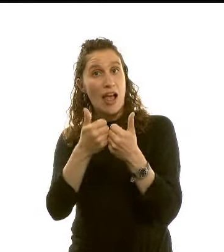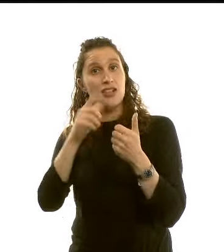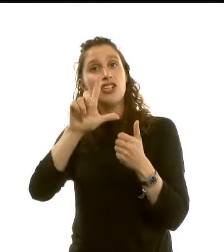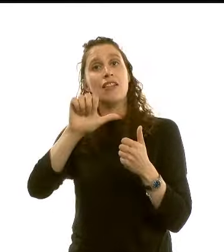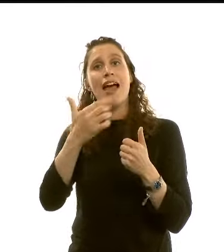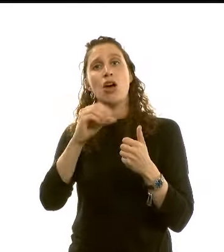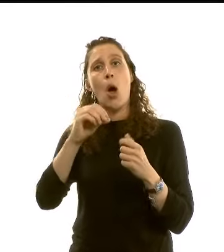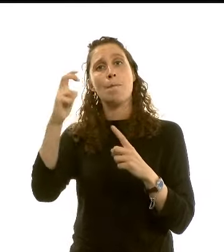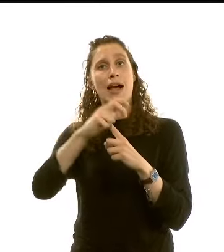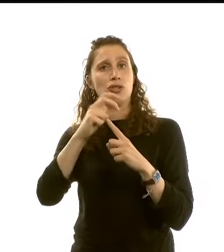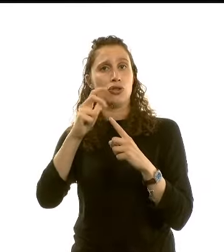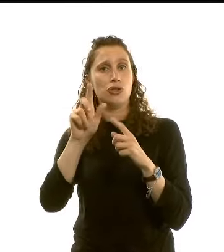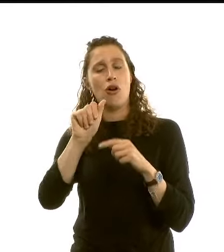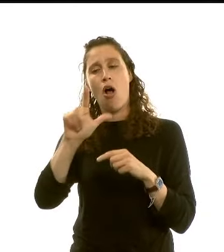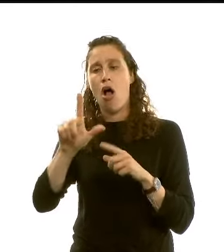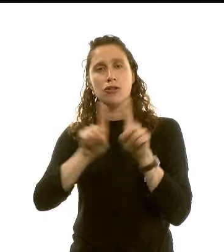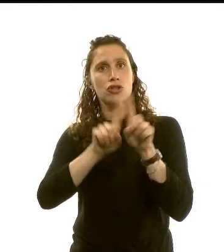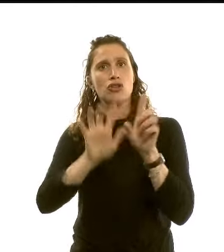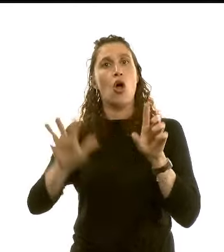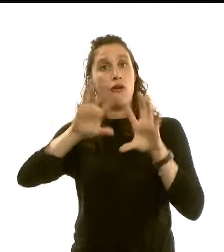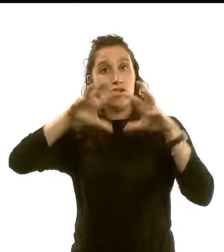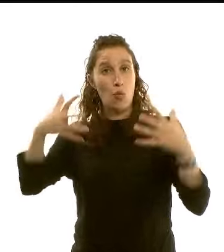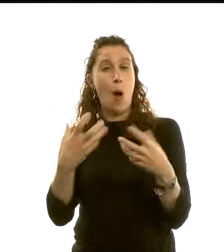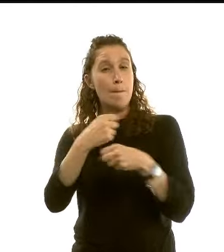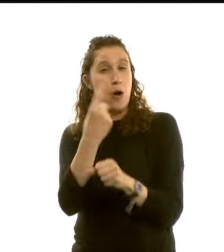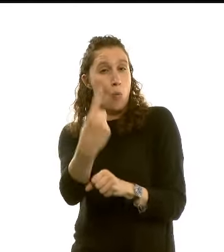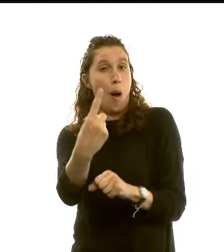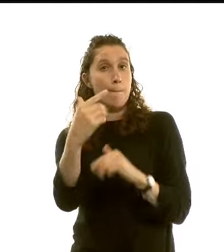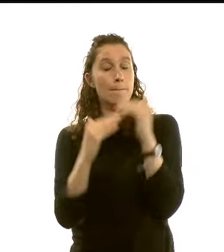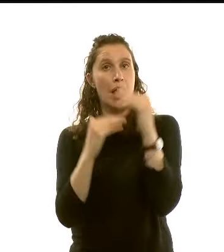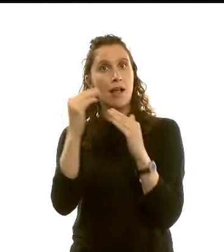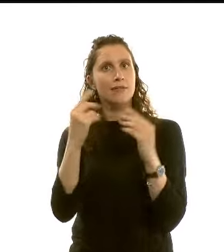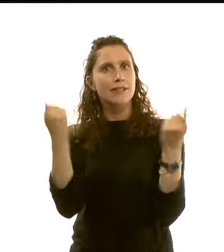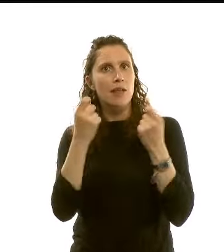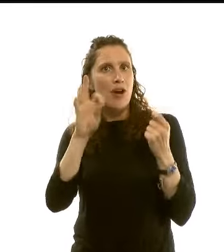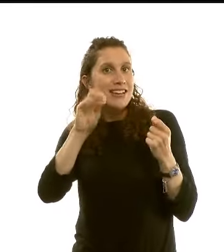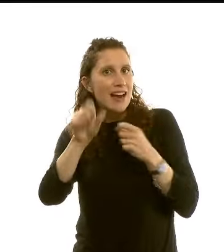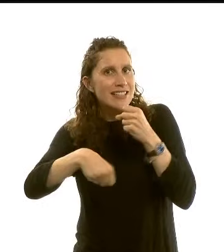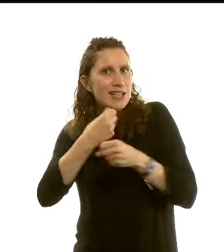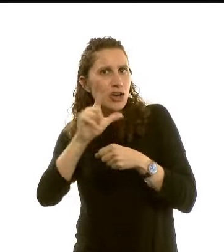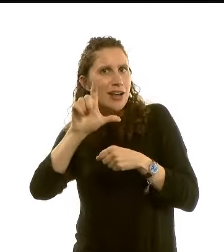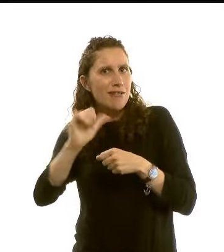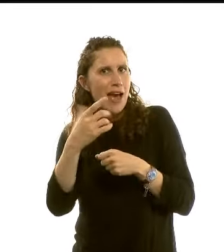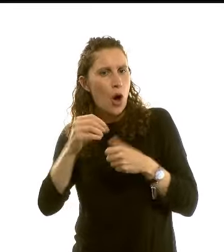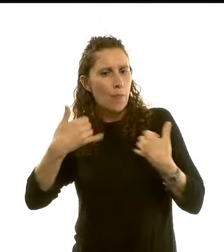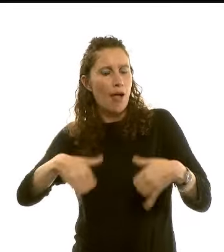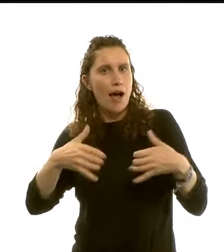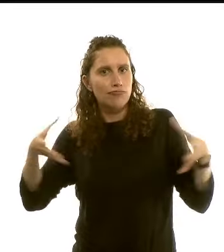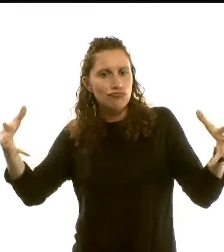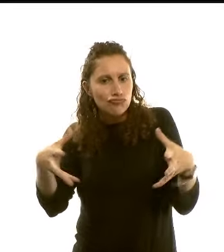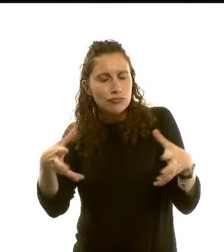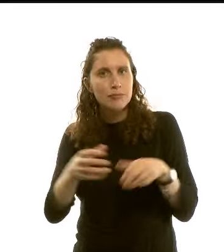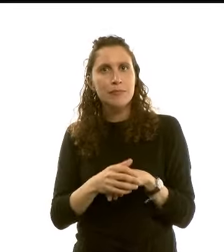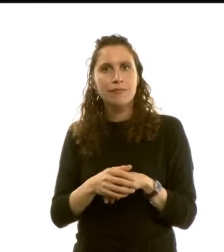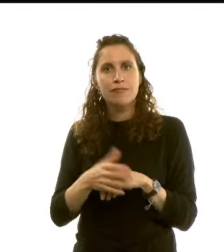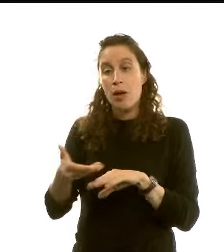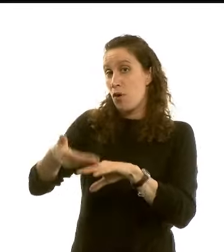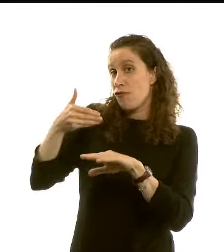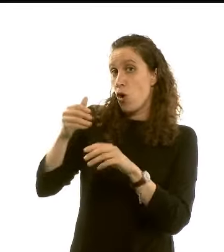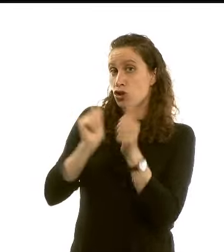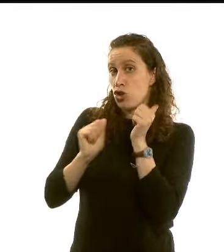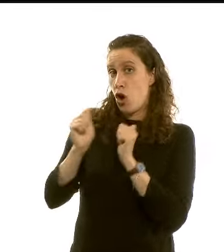around the world to create one spectacular build that celebrates 90 years of LEGO play. Yeah, and before the show, we challenged them to make a collection